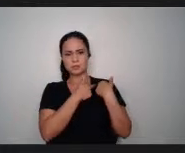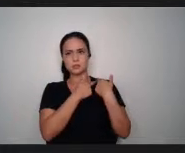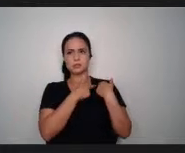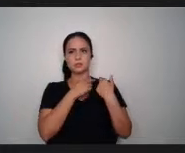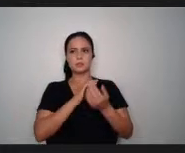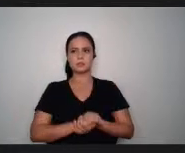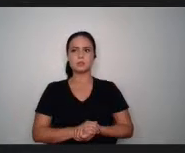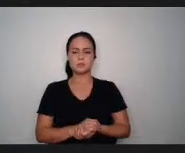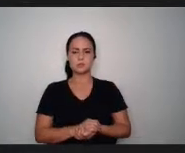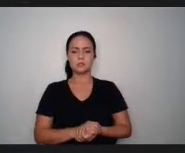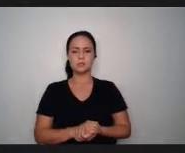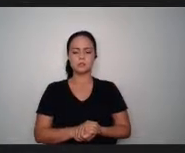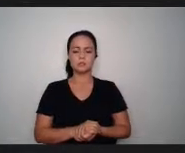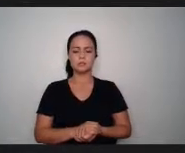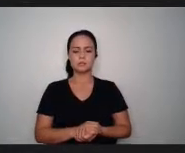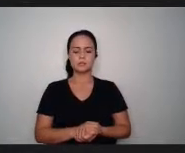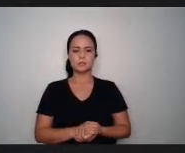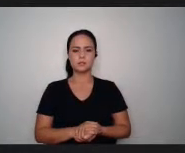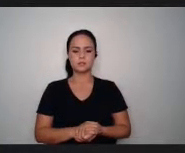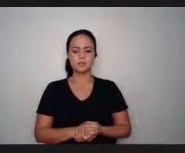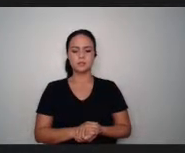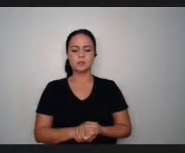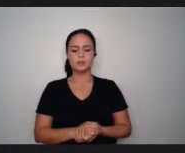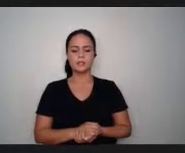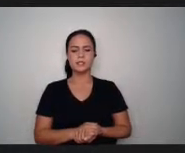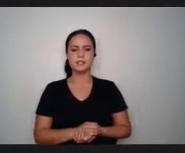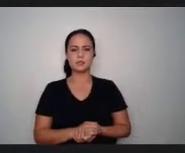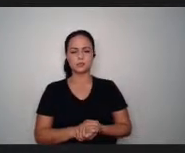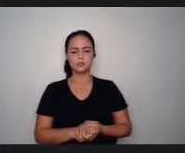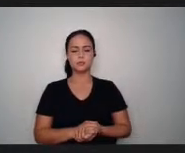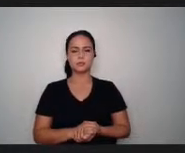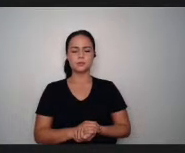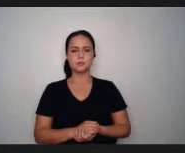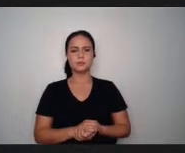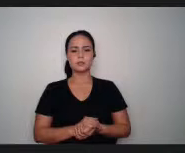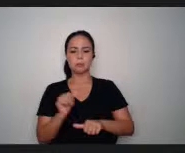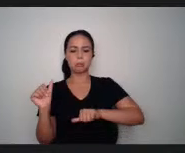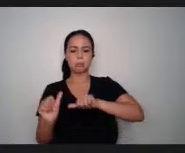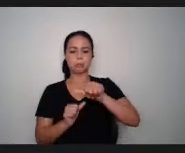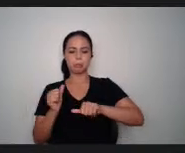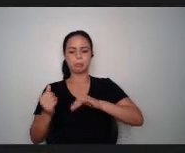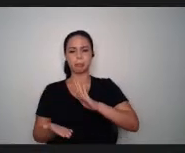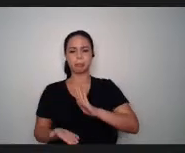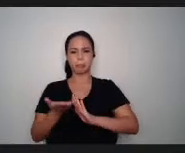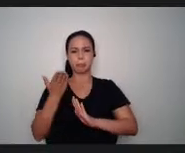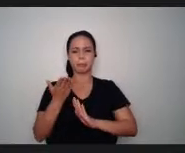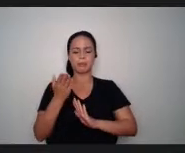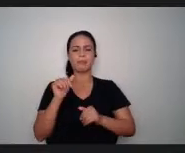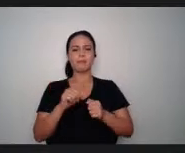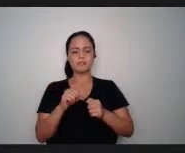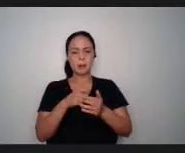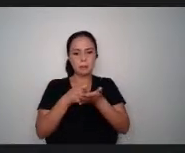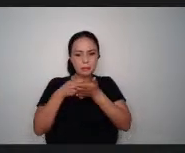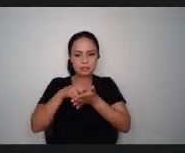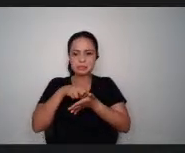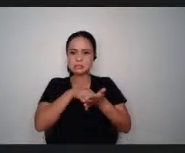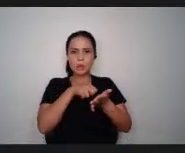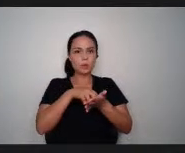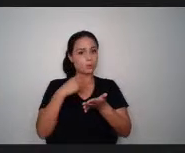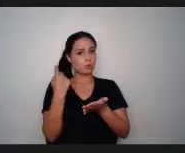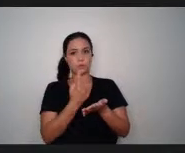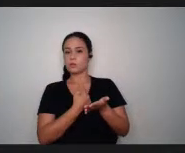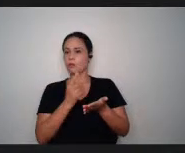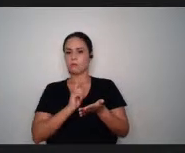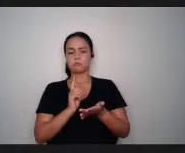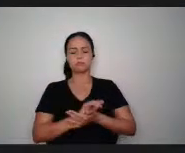of the companies don't take responsibility, because they say, oh, you see, the algorithm fired and